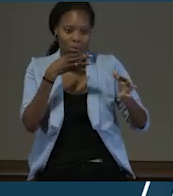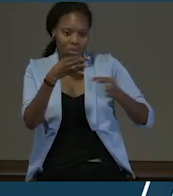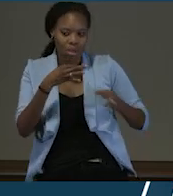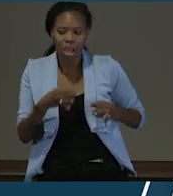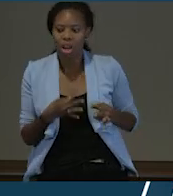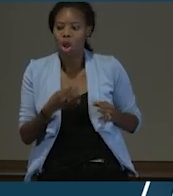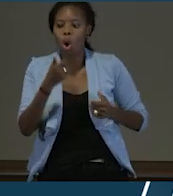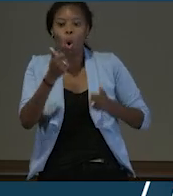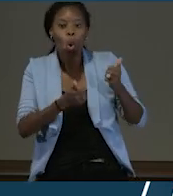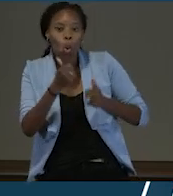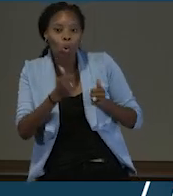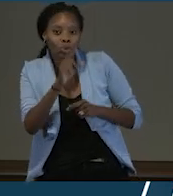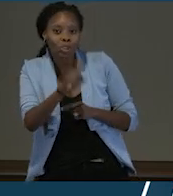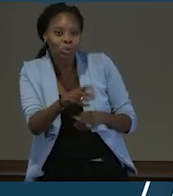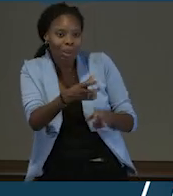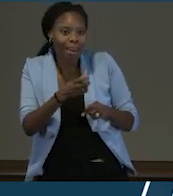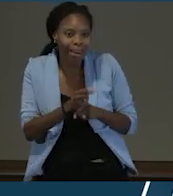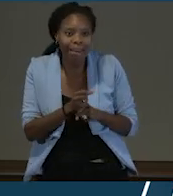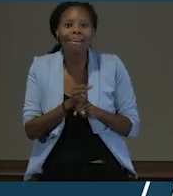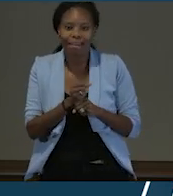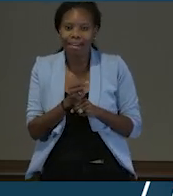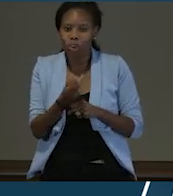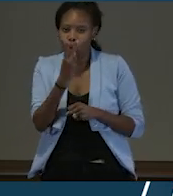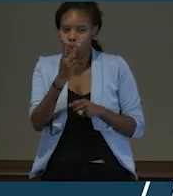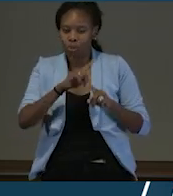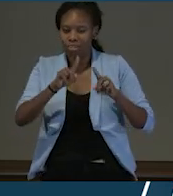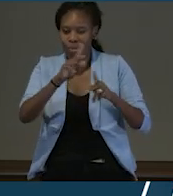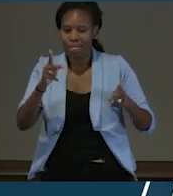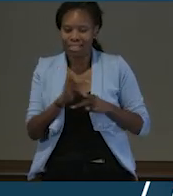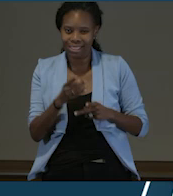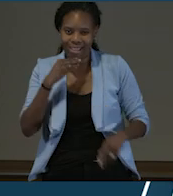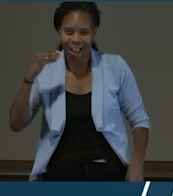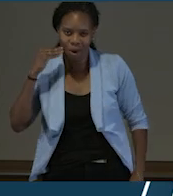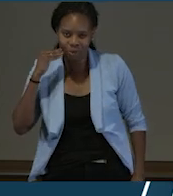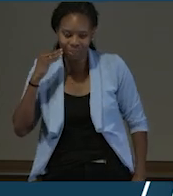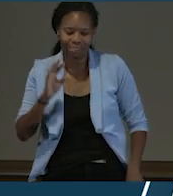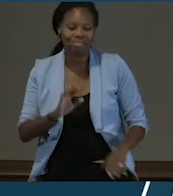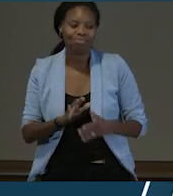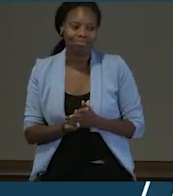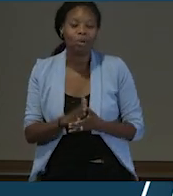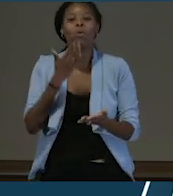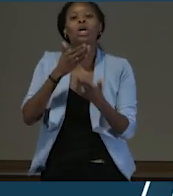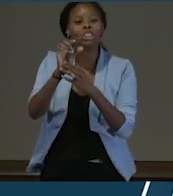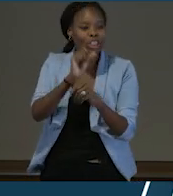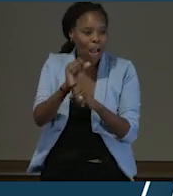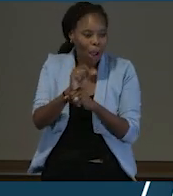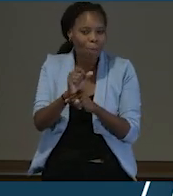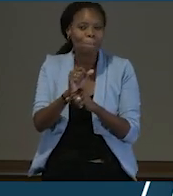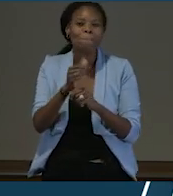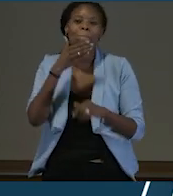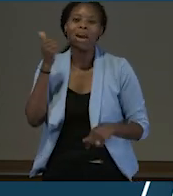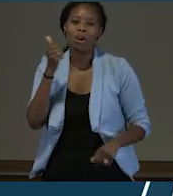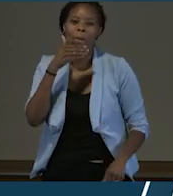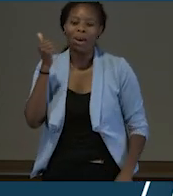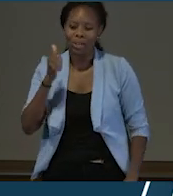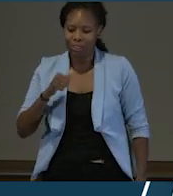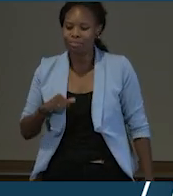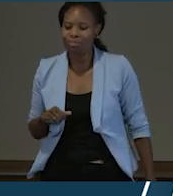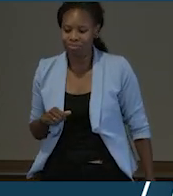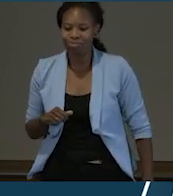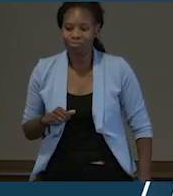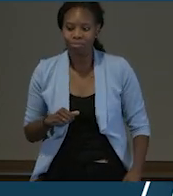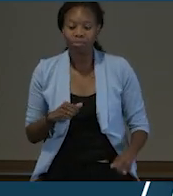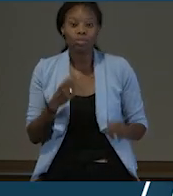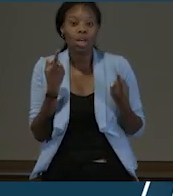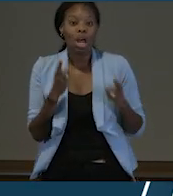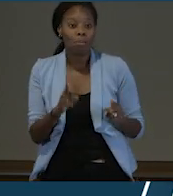take to 10 different locations of the house. Good job. Lot better. Would you want to keep playing?